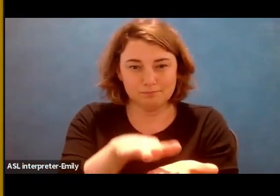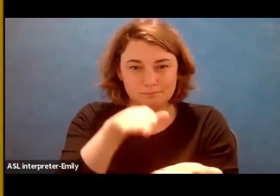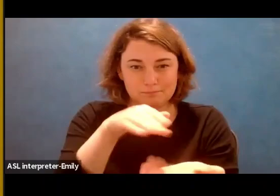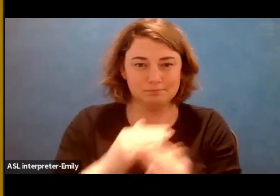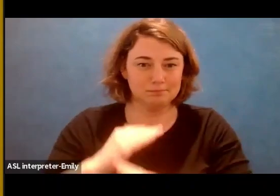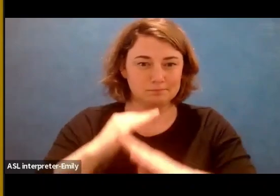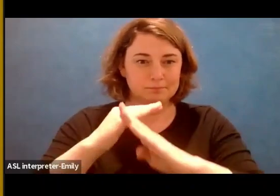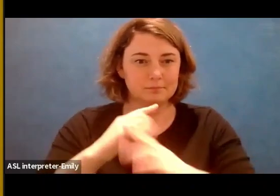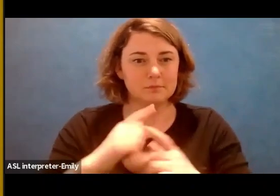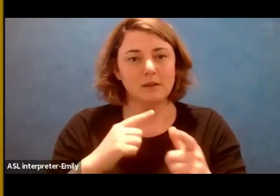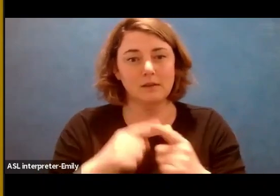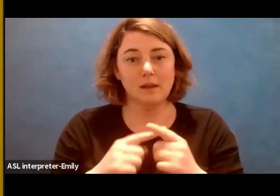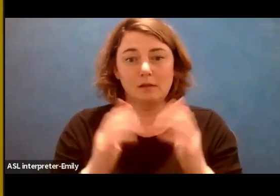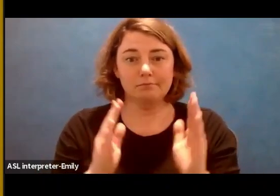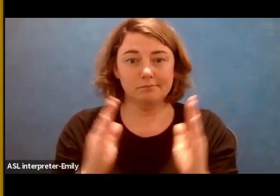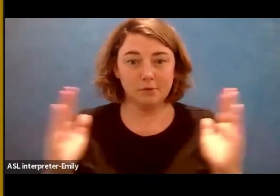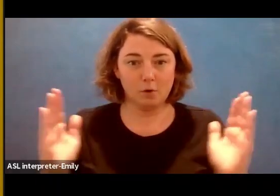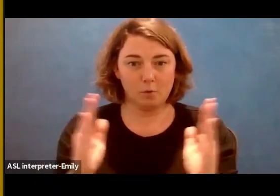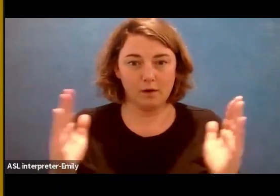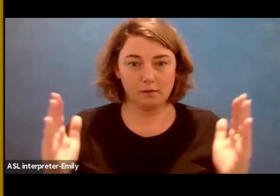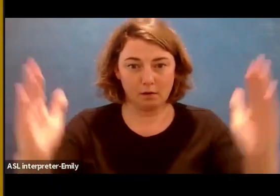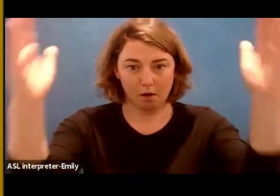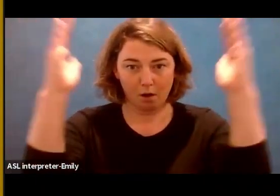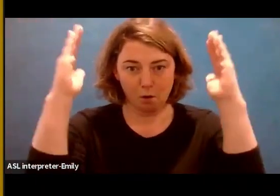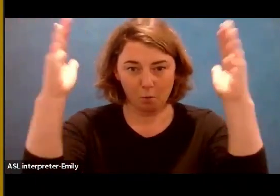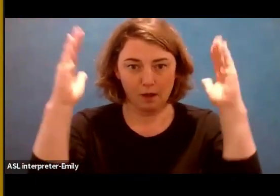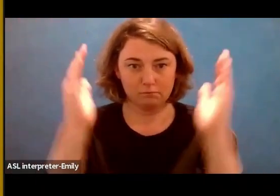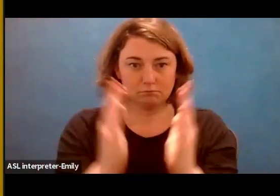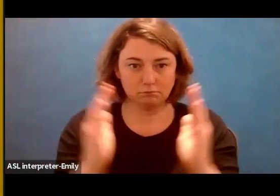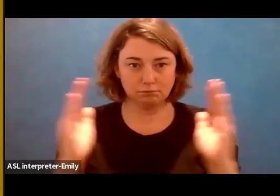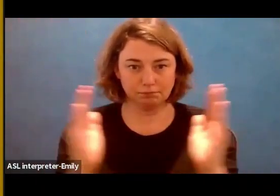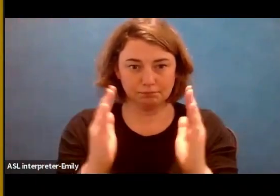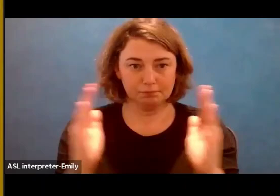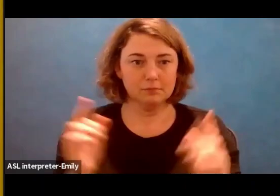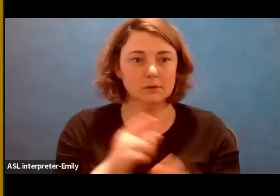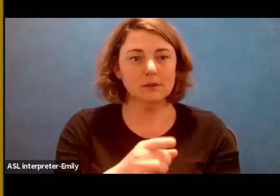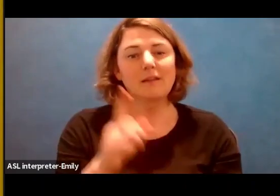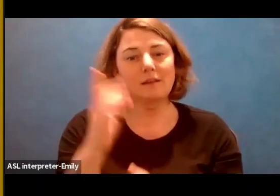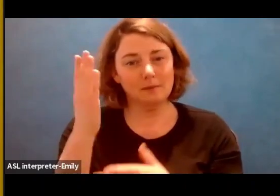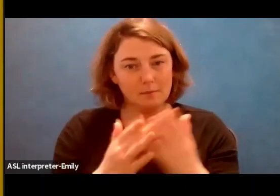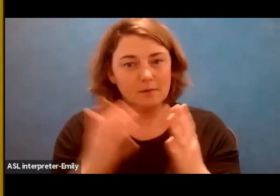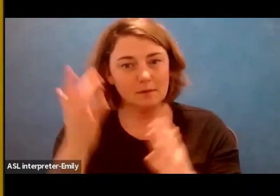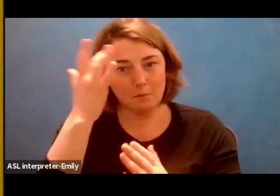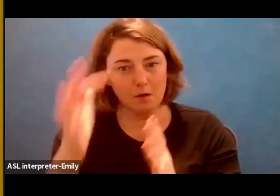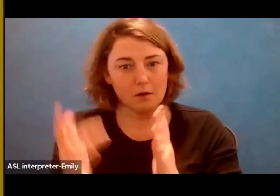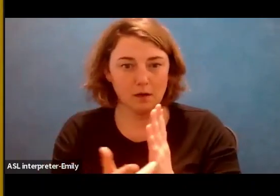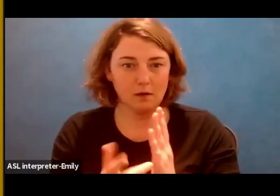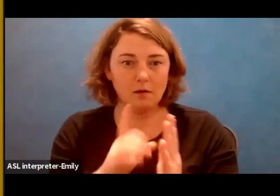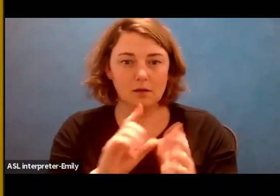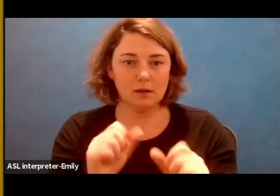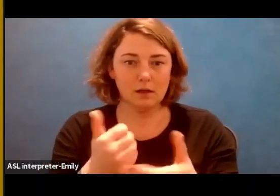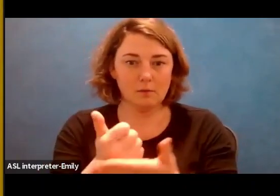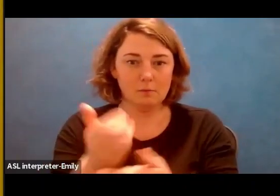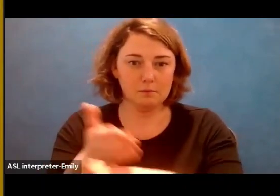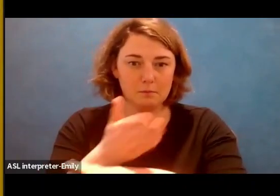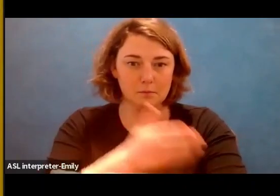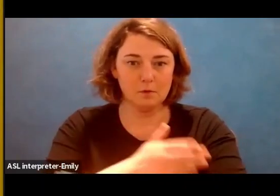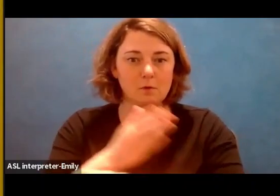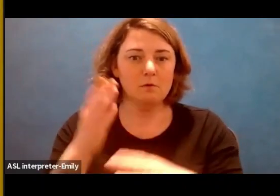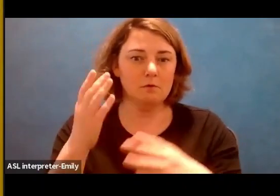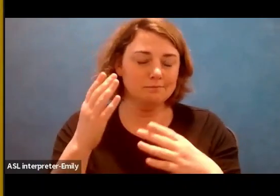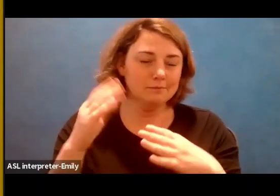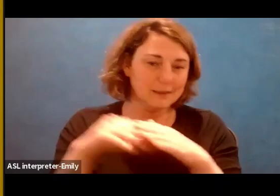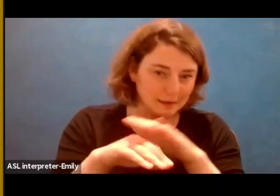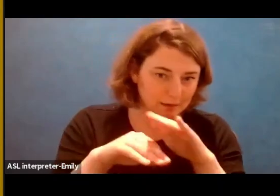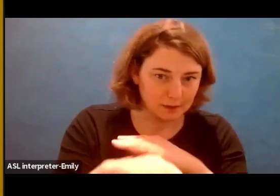wide hallways, and then of course some of the smart technology that we talked about that can help improve accessibility and functionality